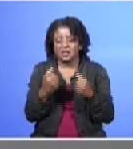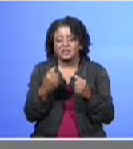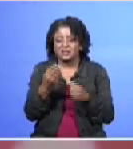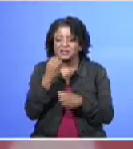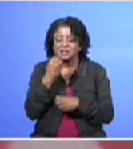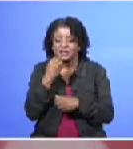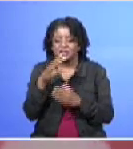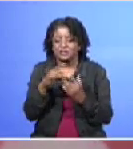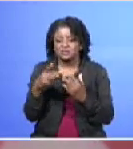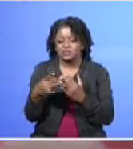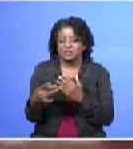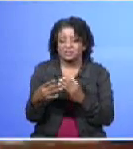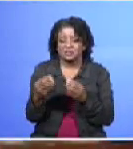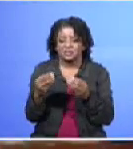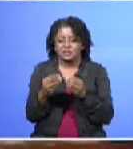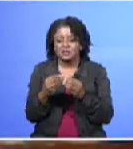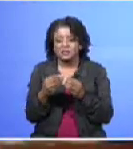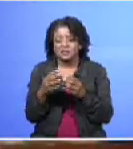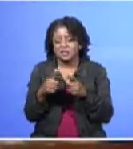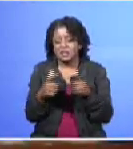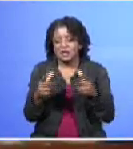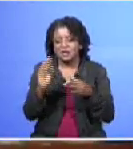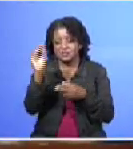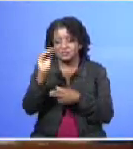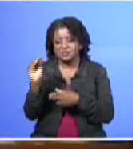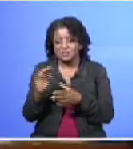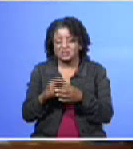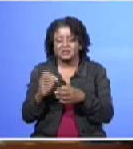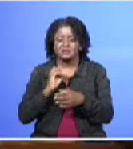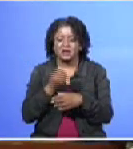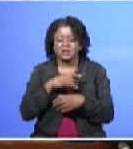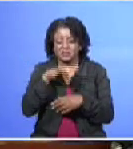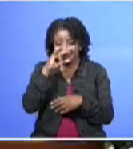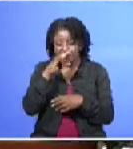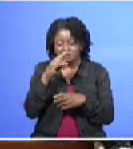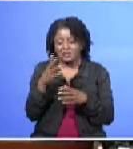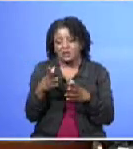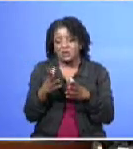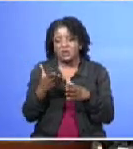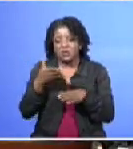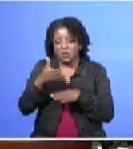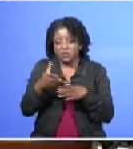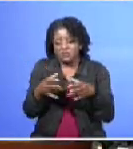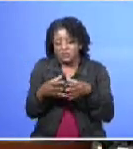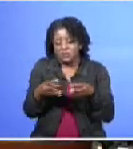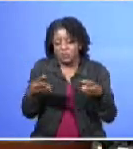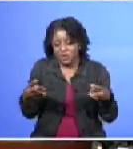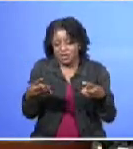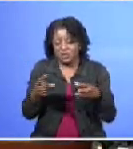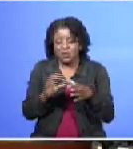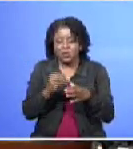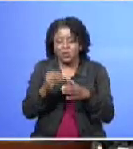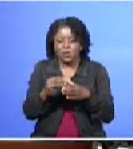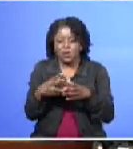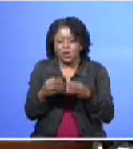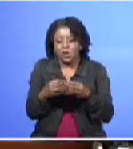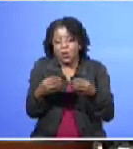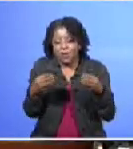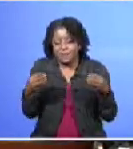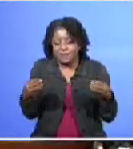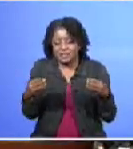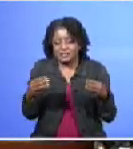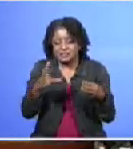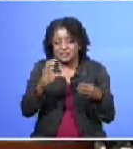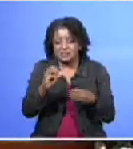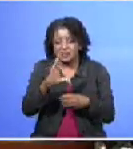45% of our kids are either overweight or obese. We are number one in the Caribbean for that fact. Okay, and the rest of the Caribbean is about one in